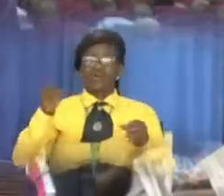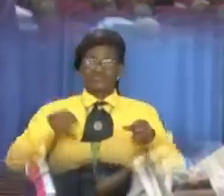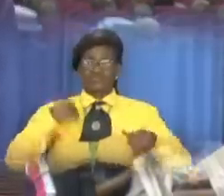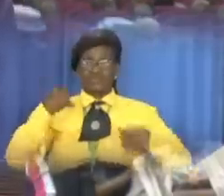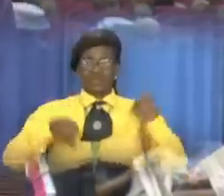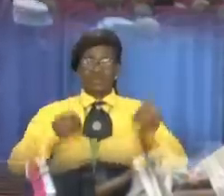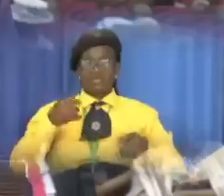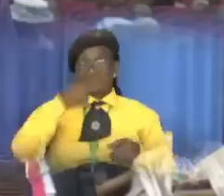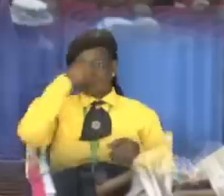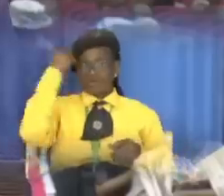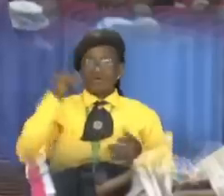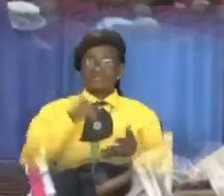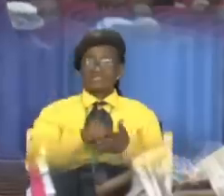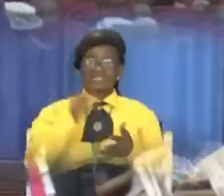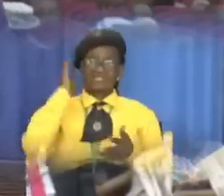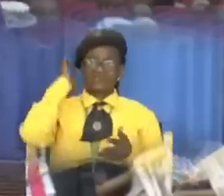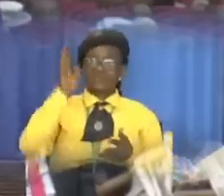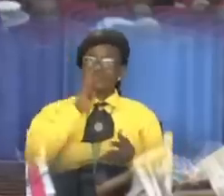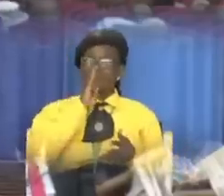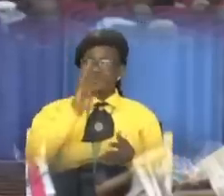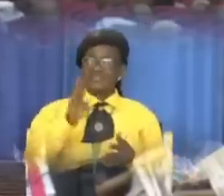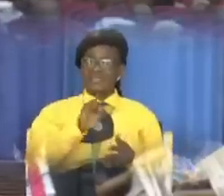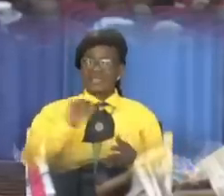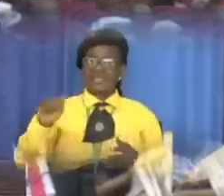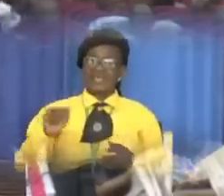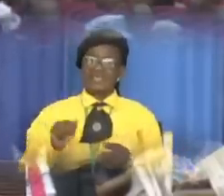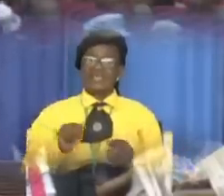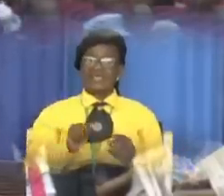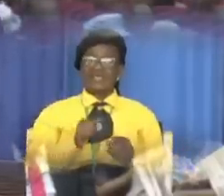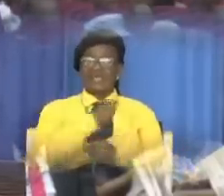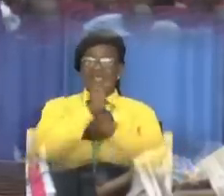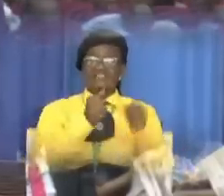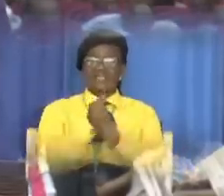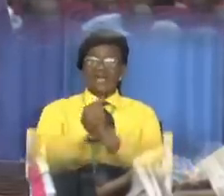Because it's going to be a year of many victories.